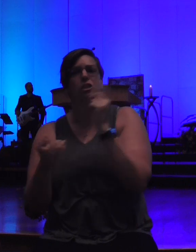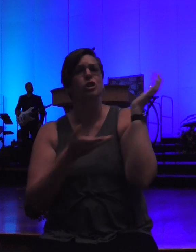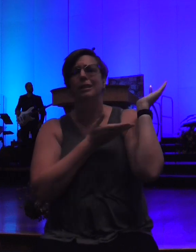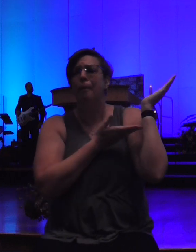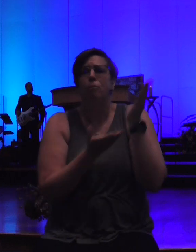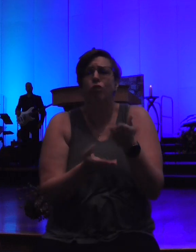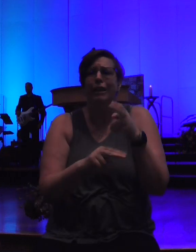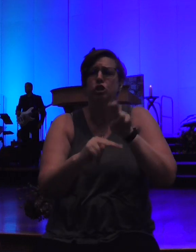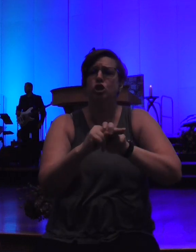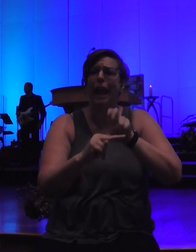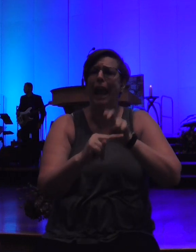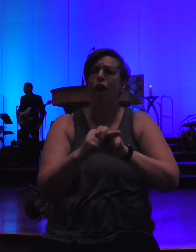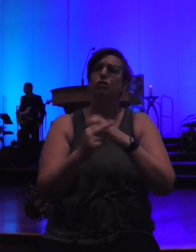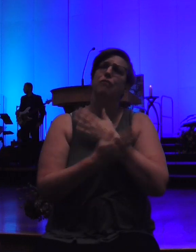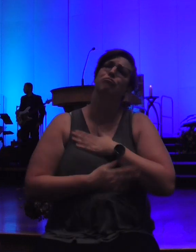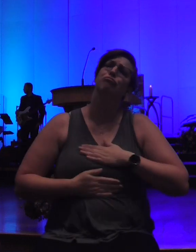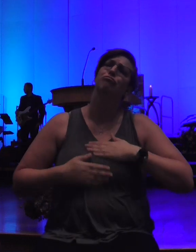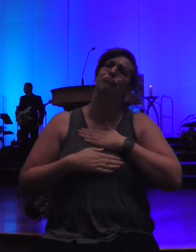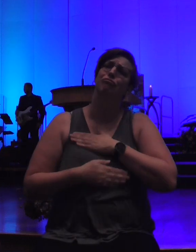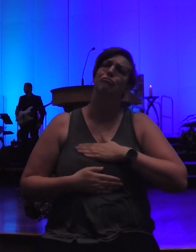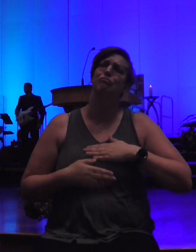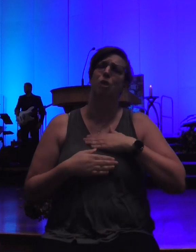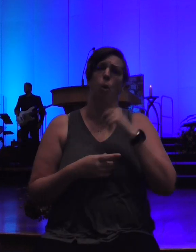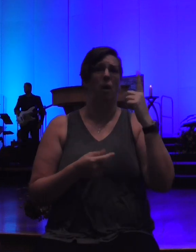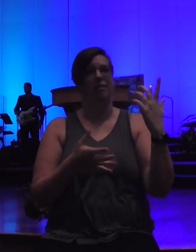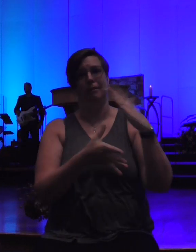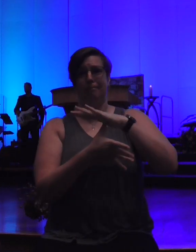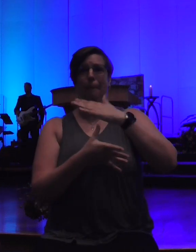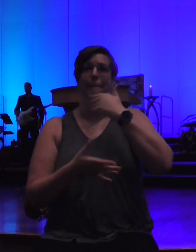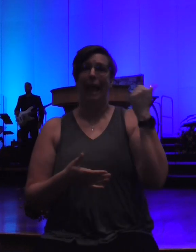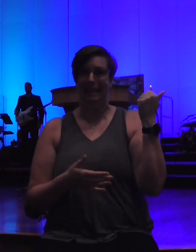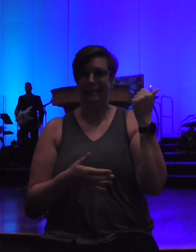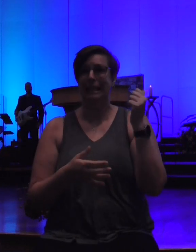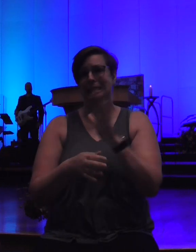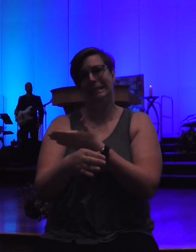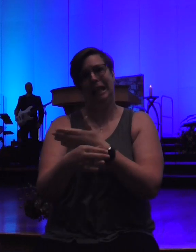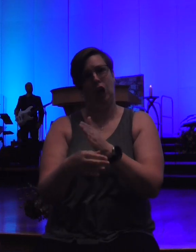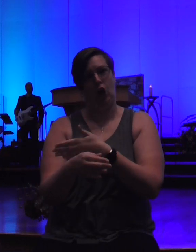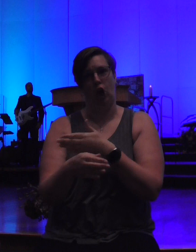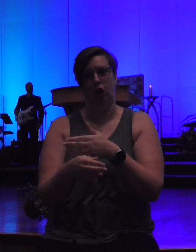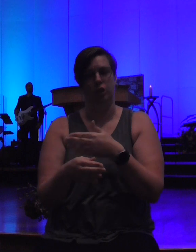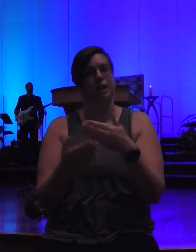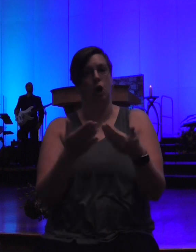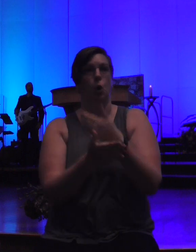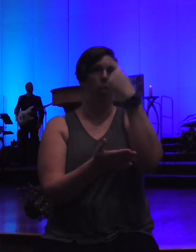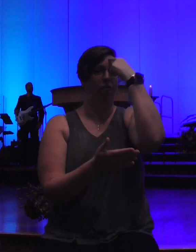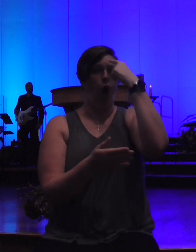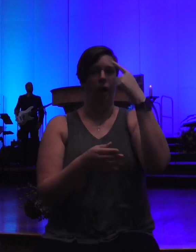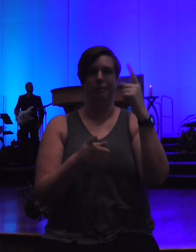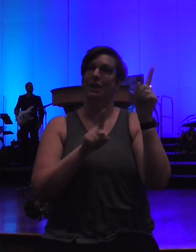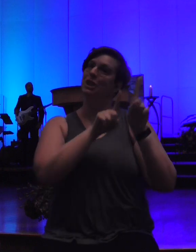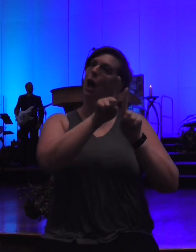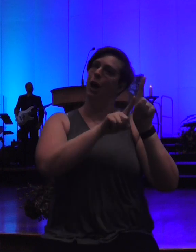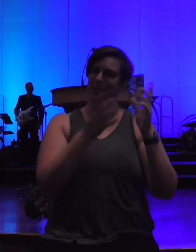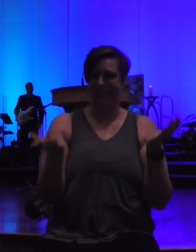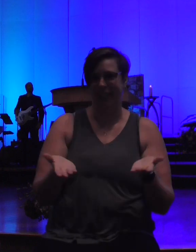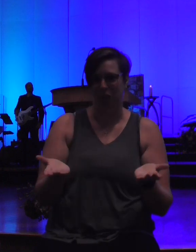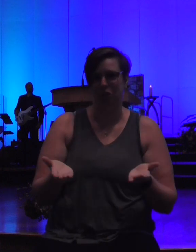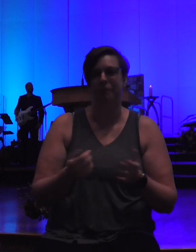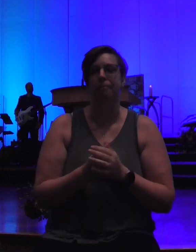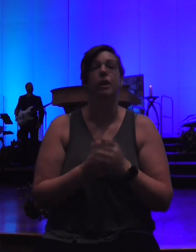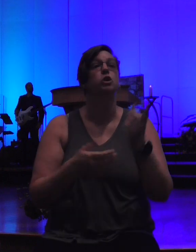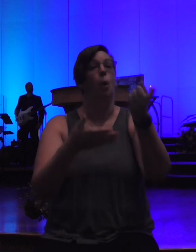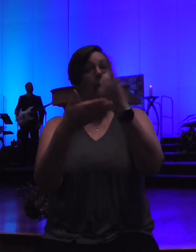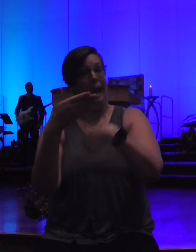love donation. You're one of the premier singer-songwriters in New Thought. Really looking forward to it. Yep, one of our New Thought stars. Going to be exciting. Yeah, and next